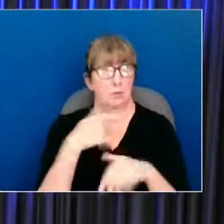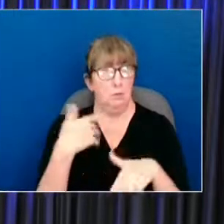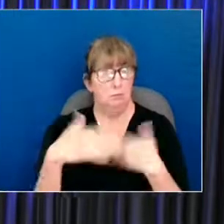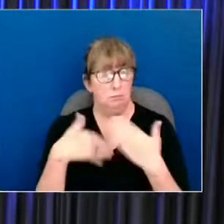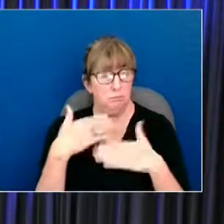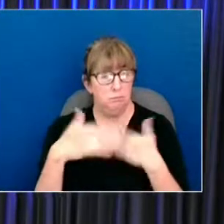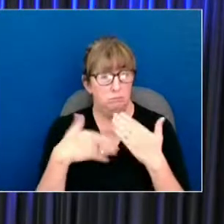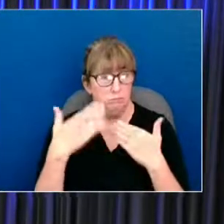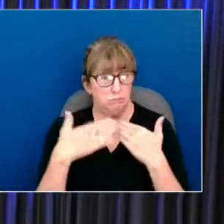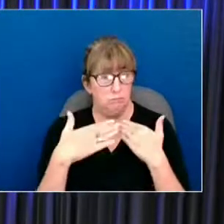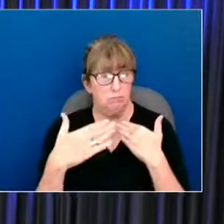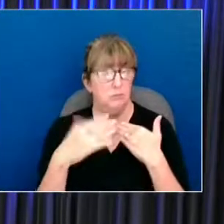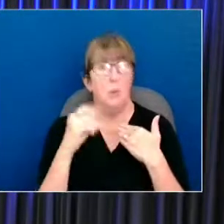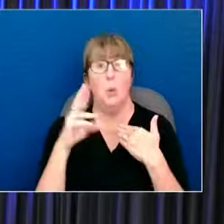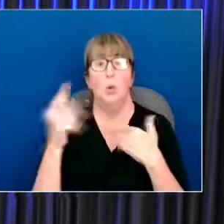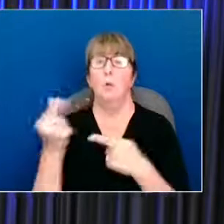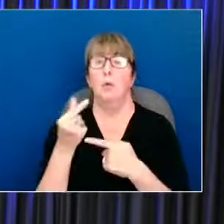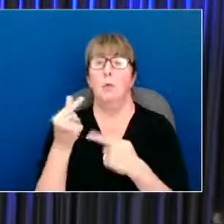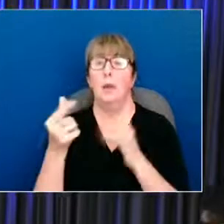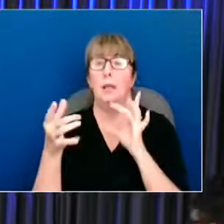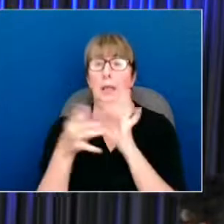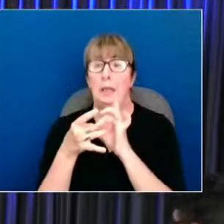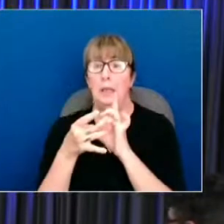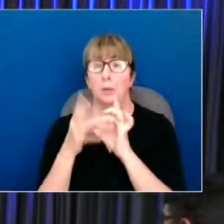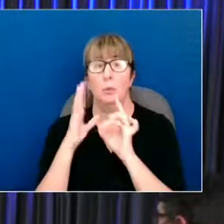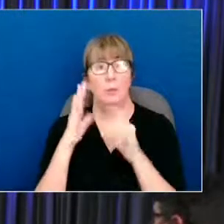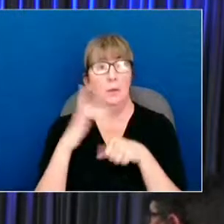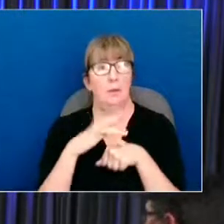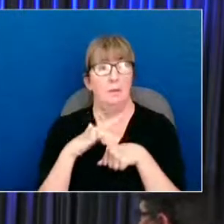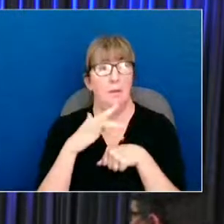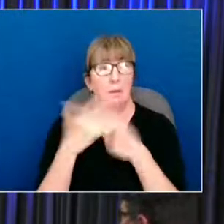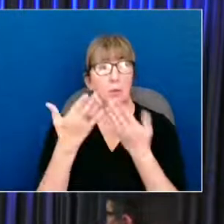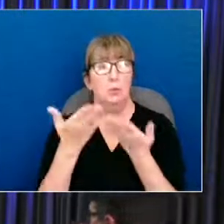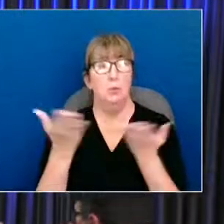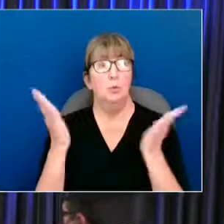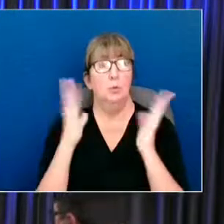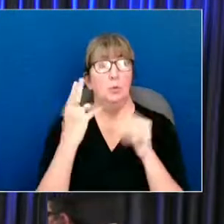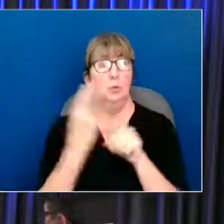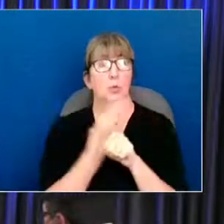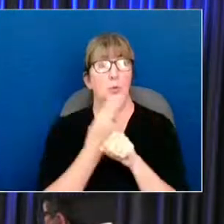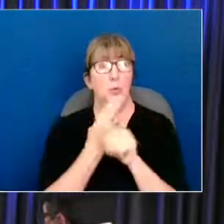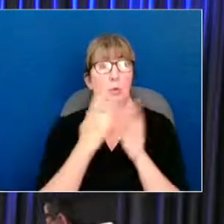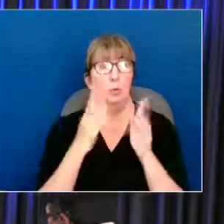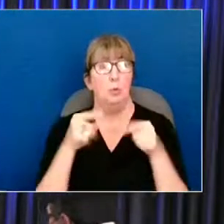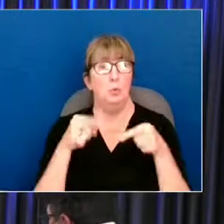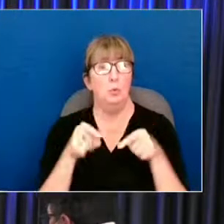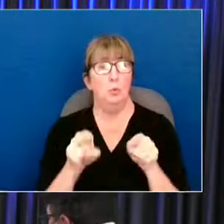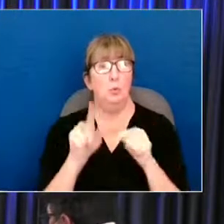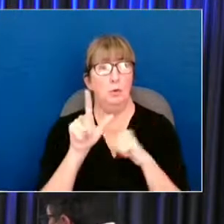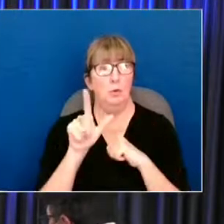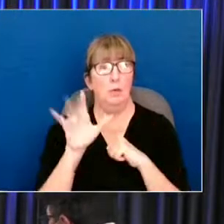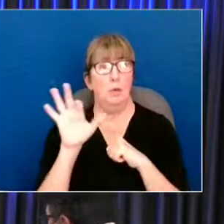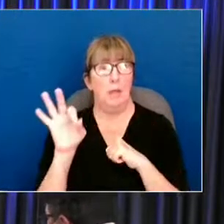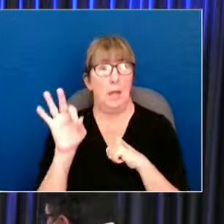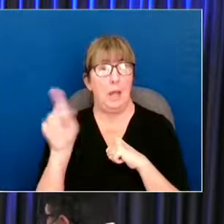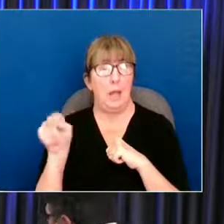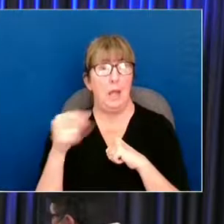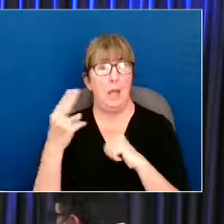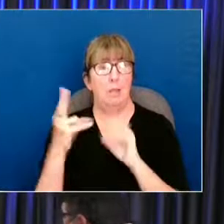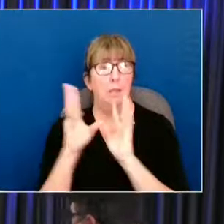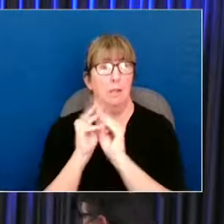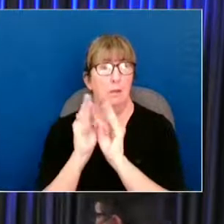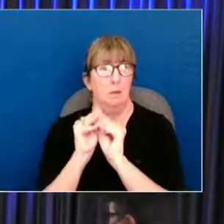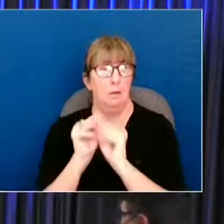whether the Granicus link will even be made available to users during the 29th. Yeah. Into the